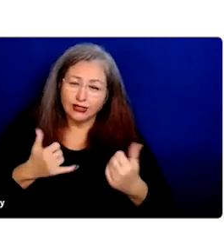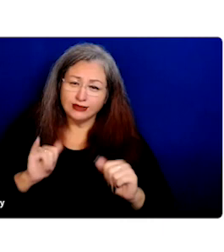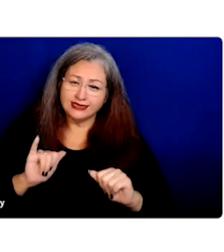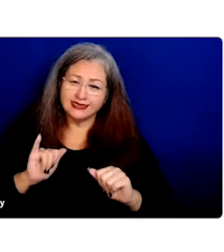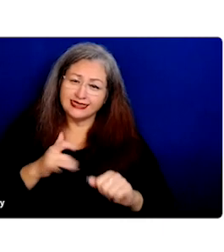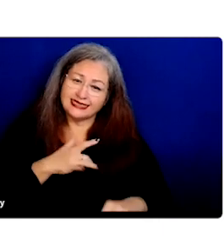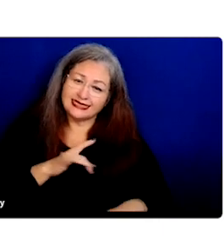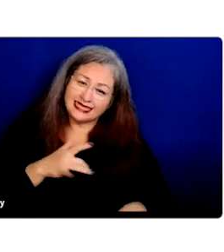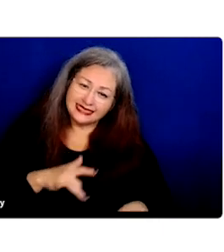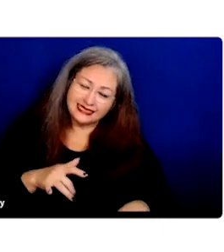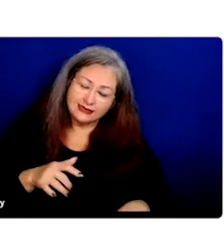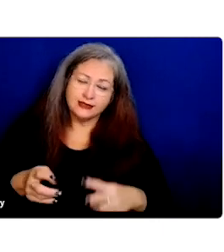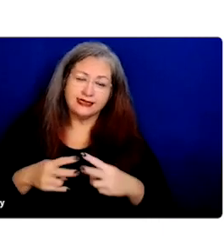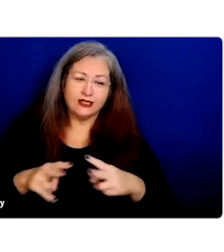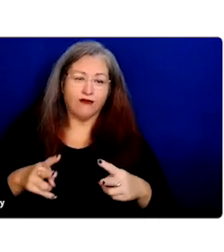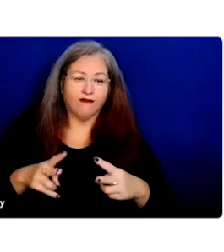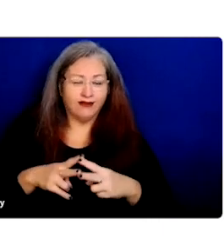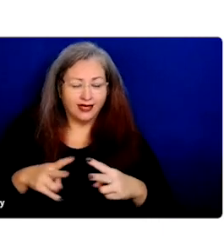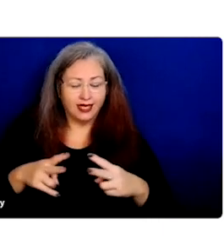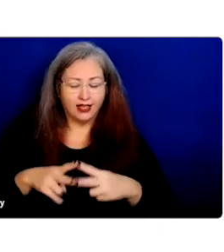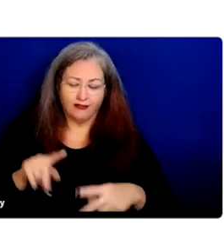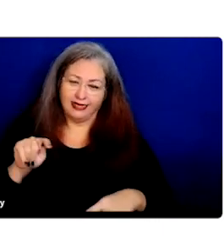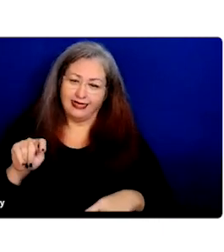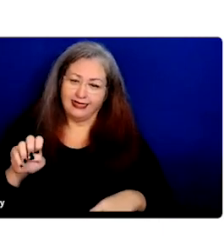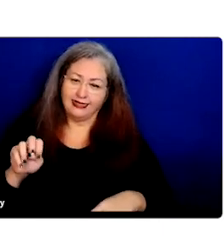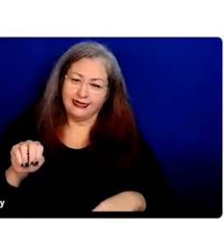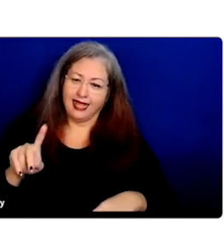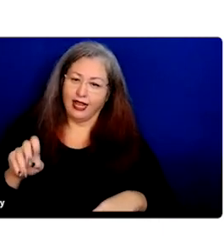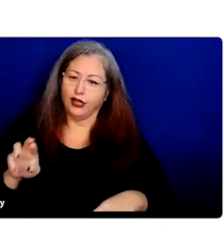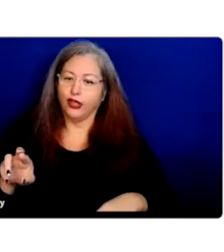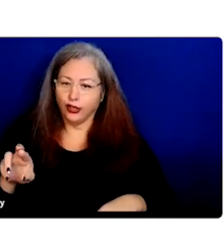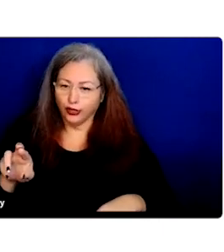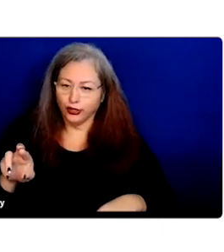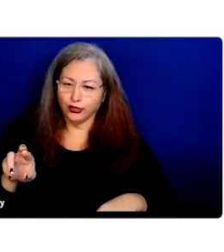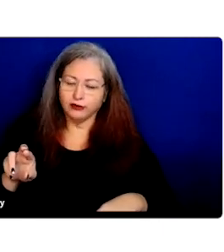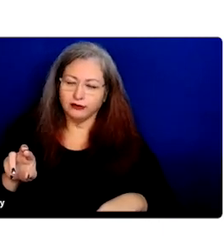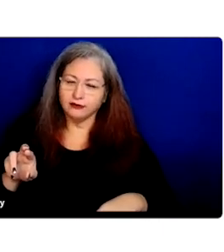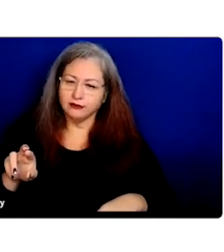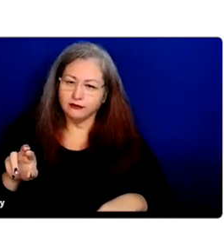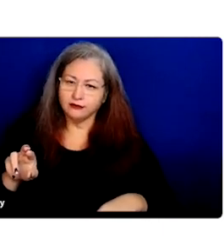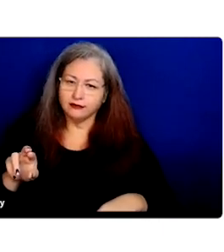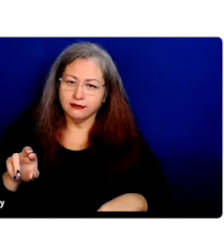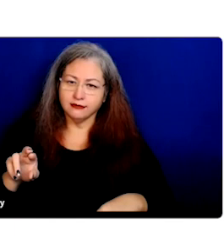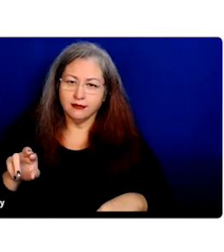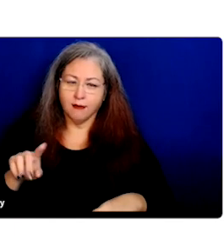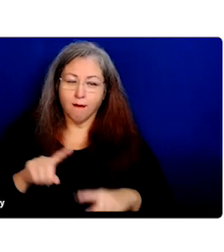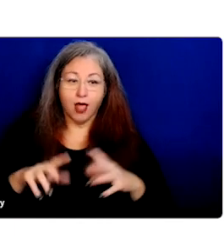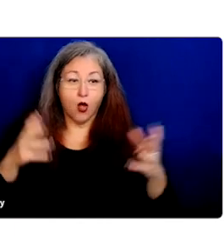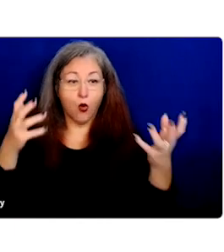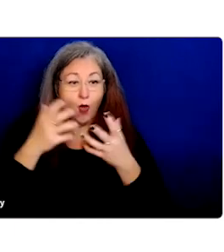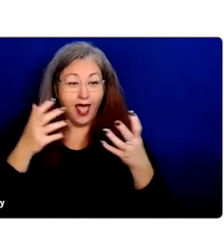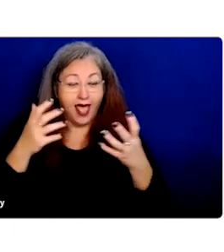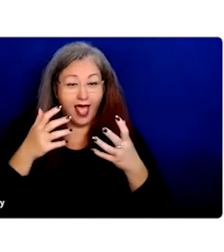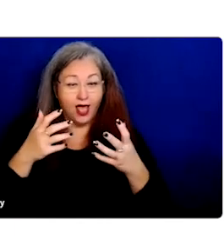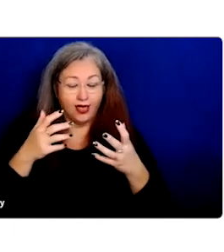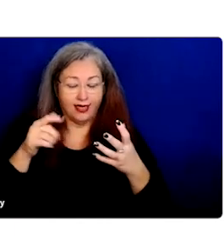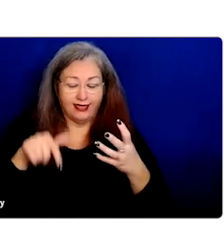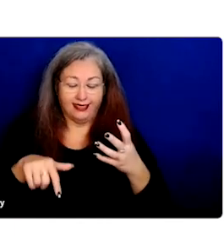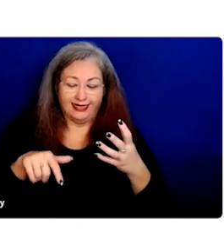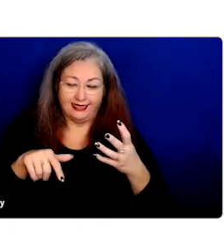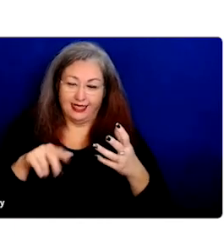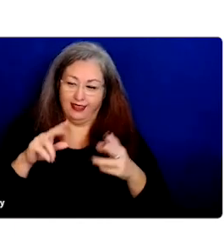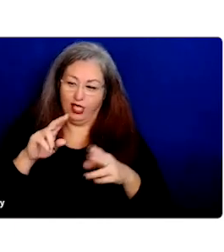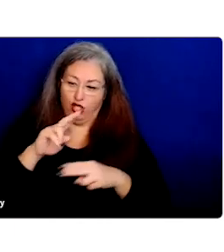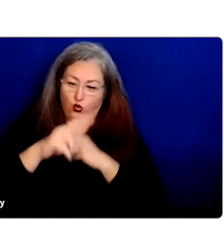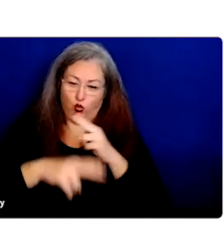We're all really, really tender. And what a powerful invitation, a